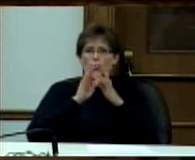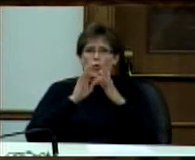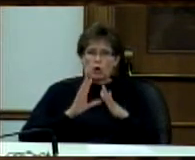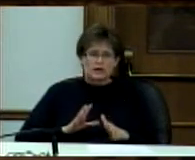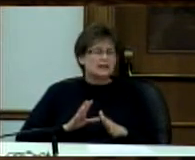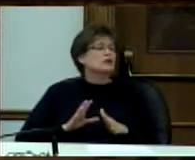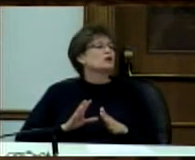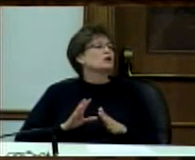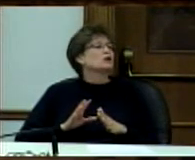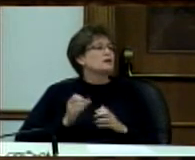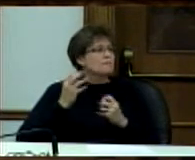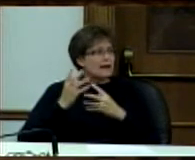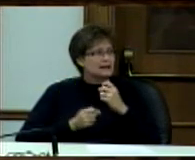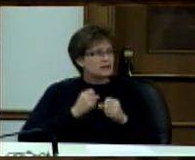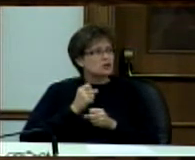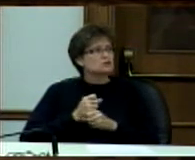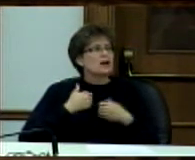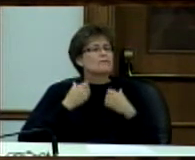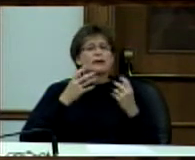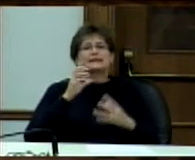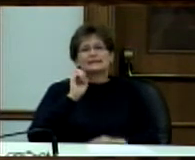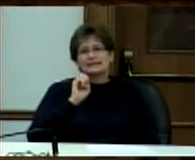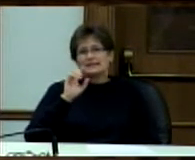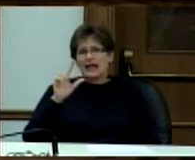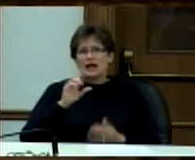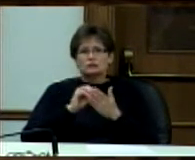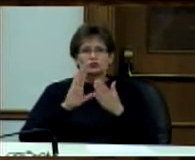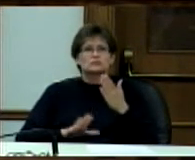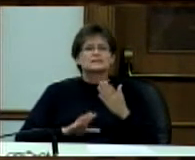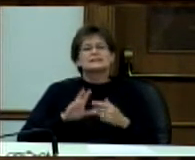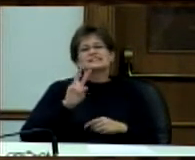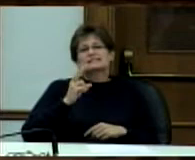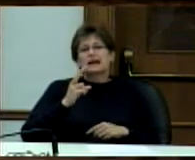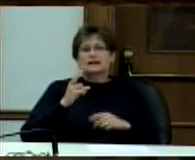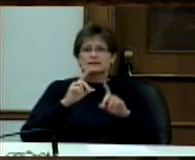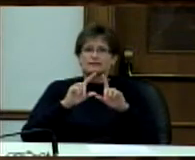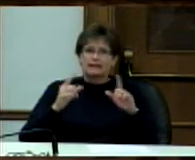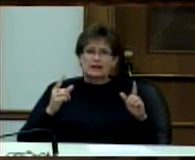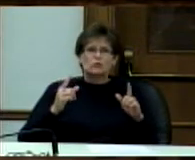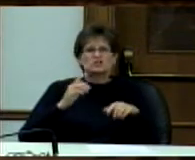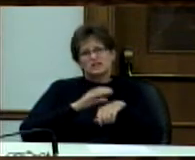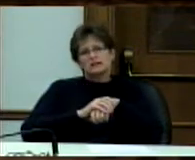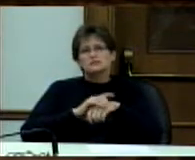for many years, the number of EL students, that's English language learners,